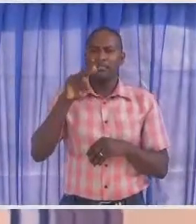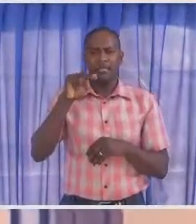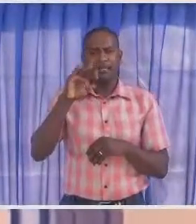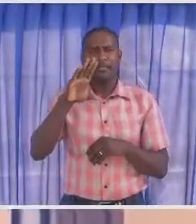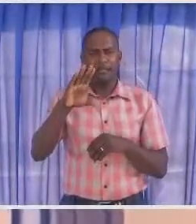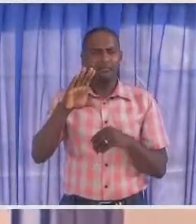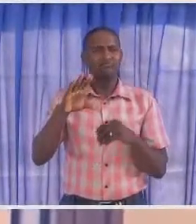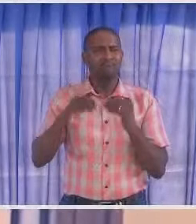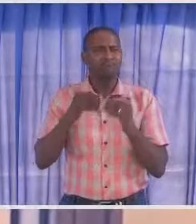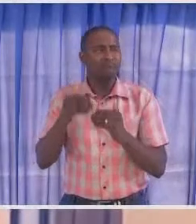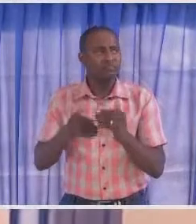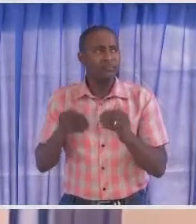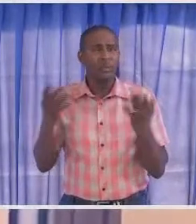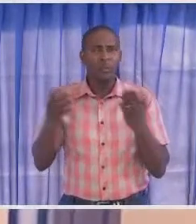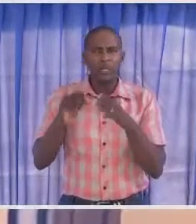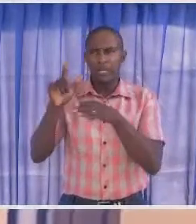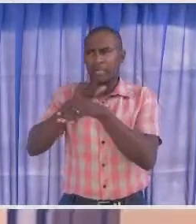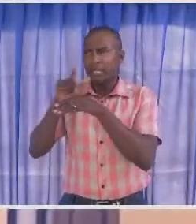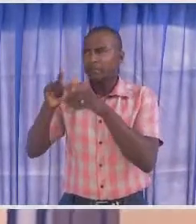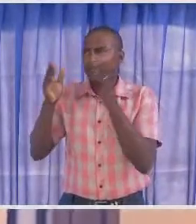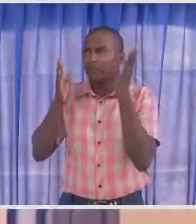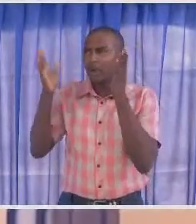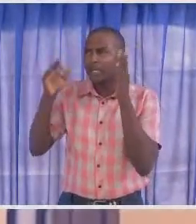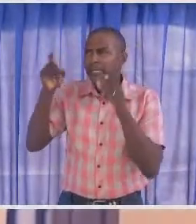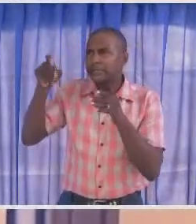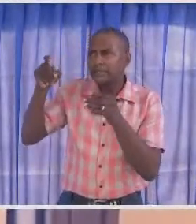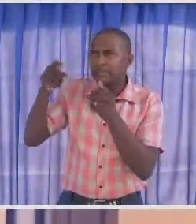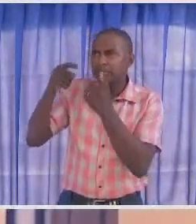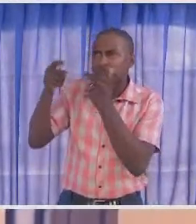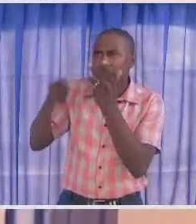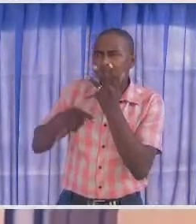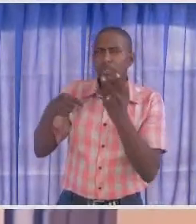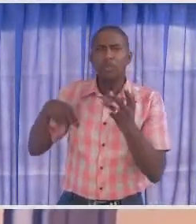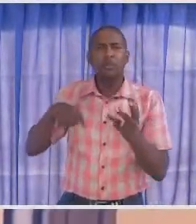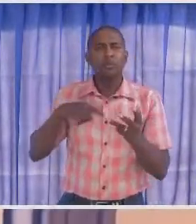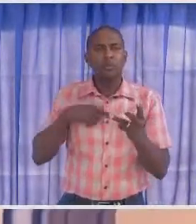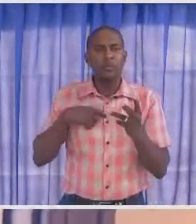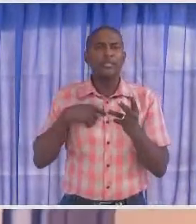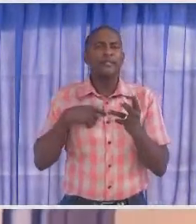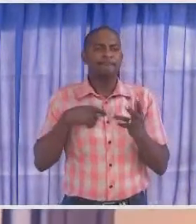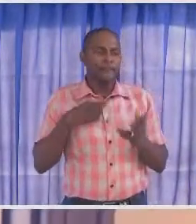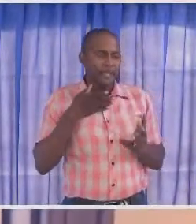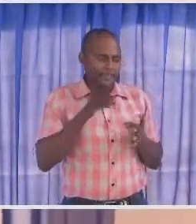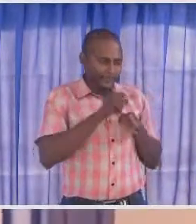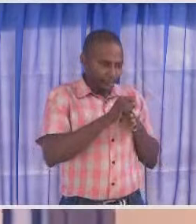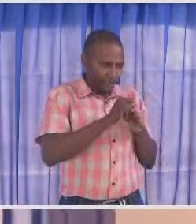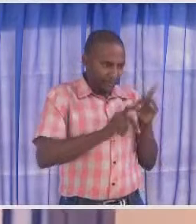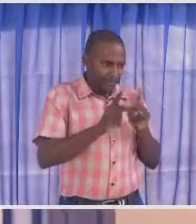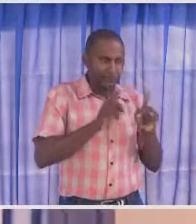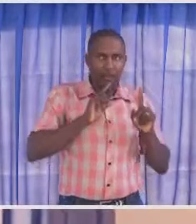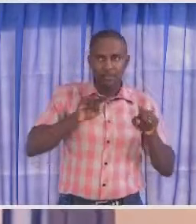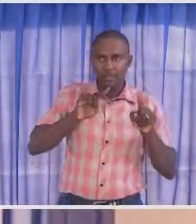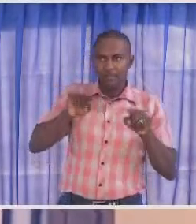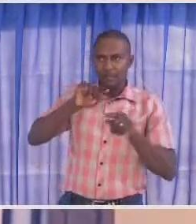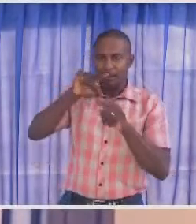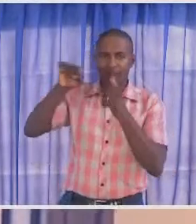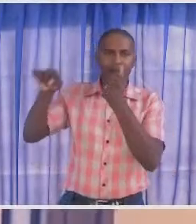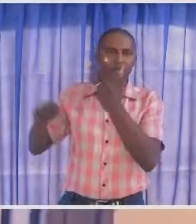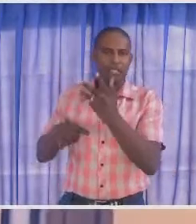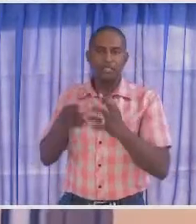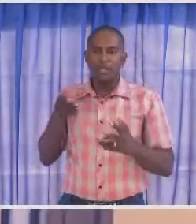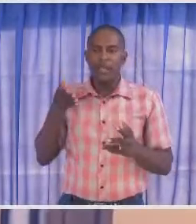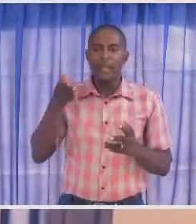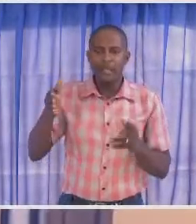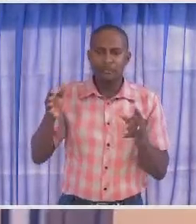evidence. What the labor market assessment shows, we design courses to answer that, and in that way fill gaps in the